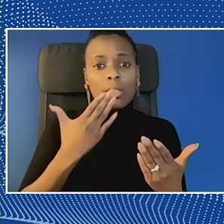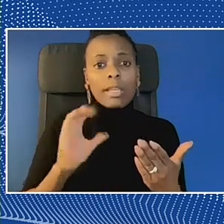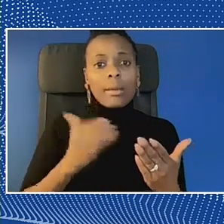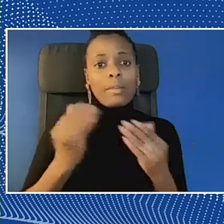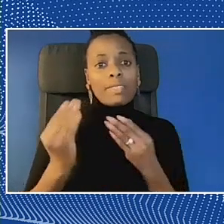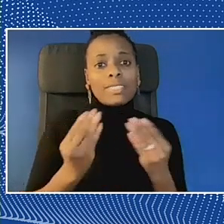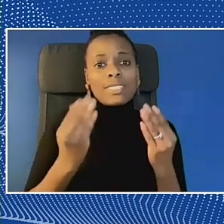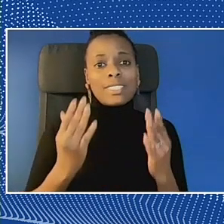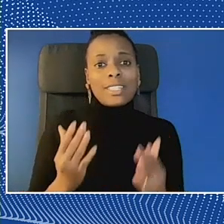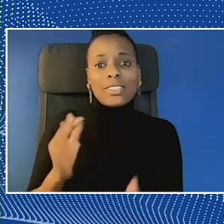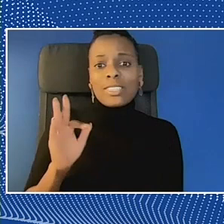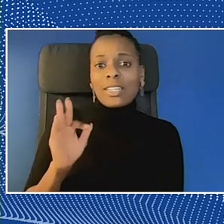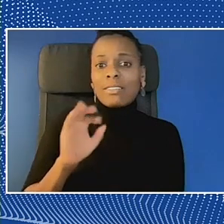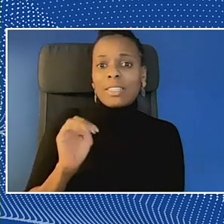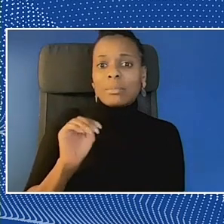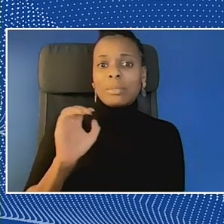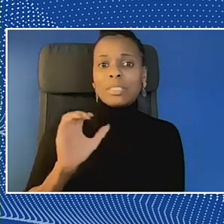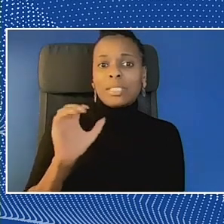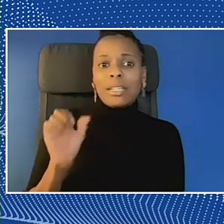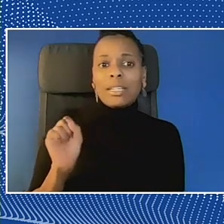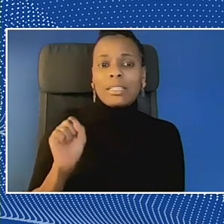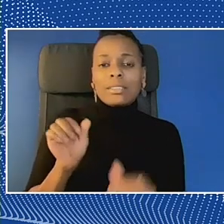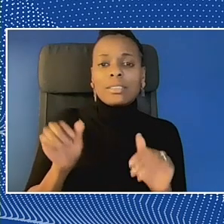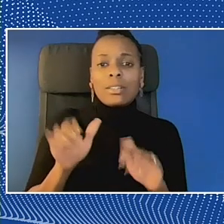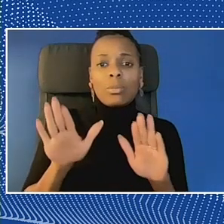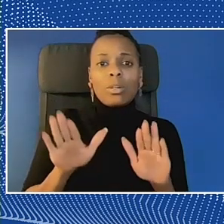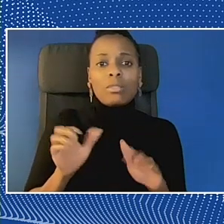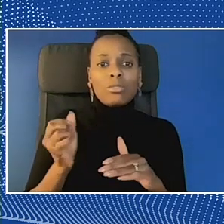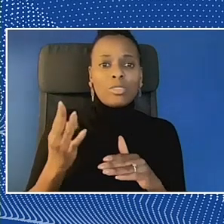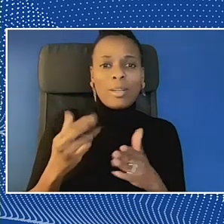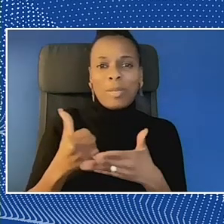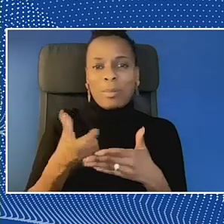facilitators, FMCS, who have done a wonderful job keeping all of us straight.